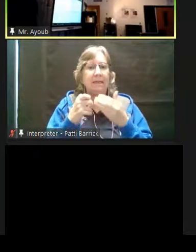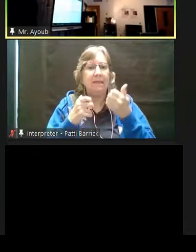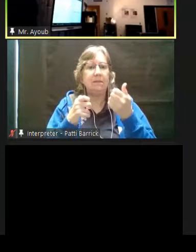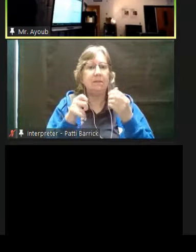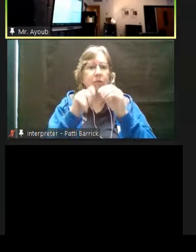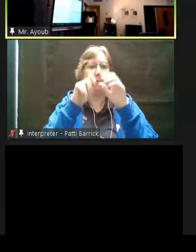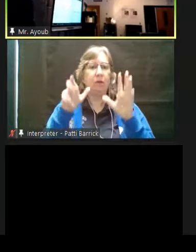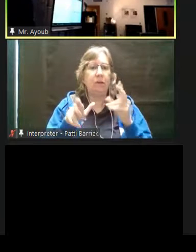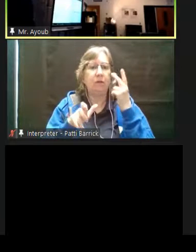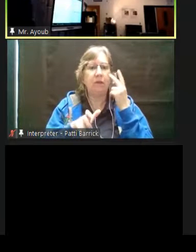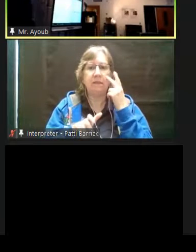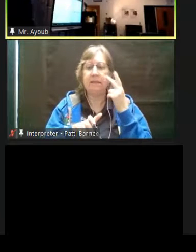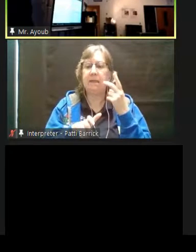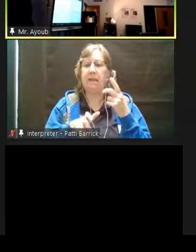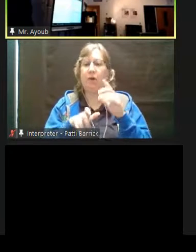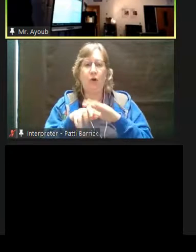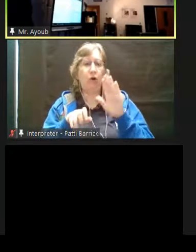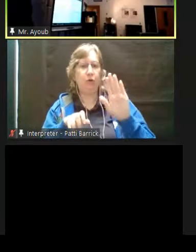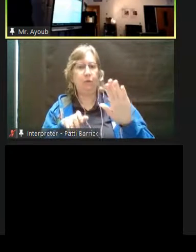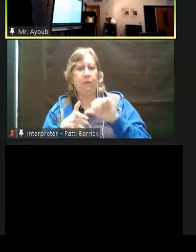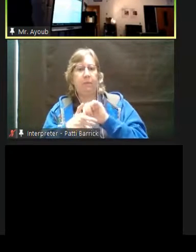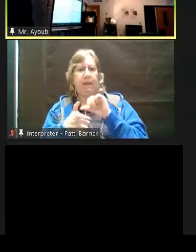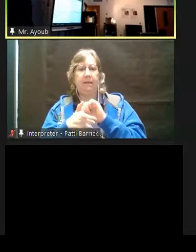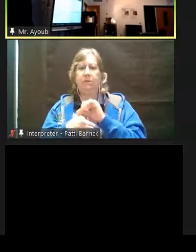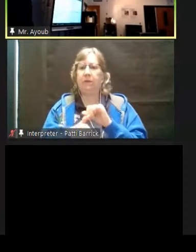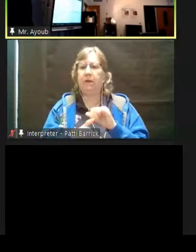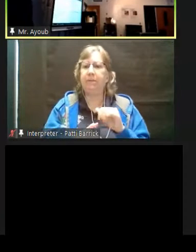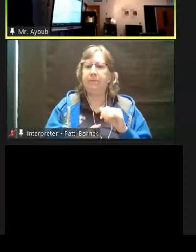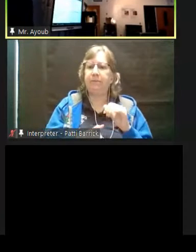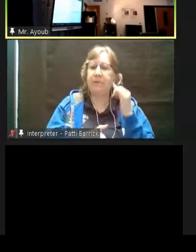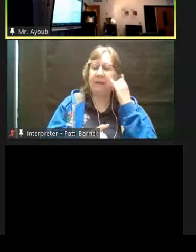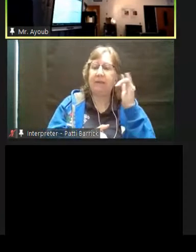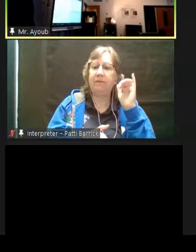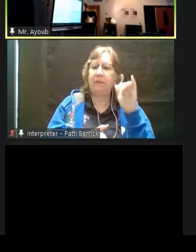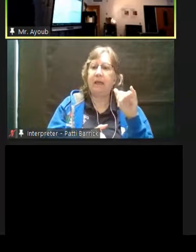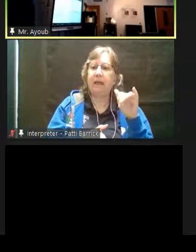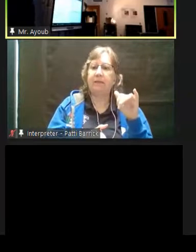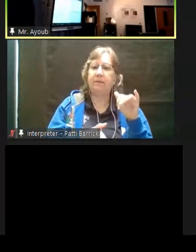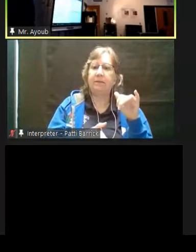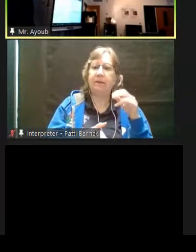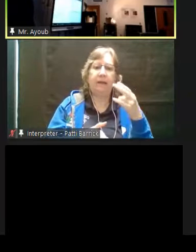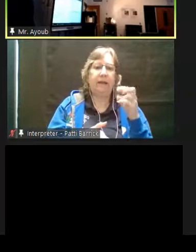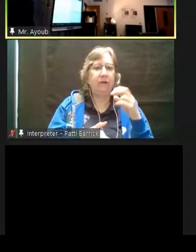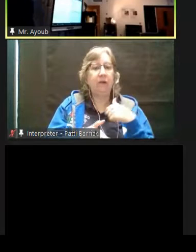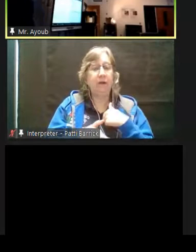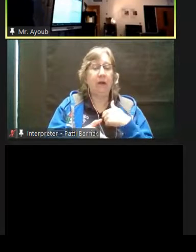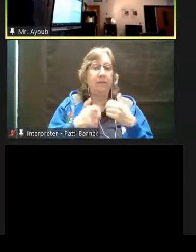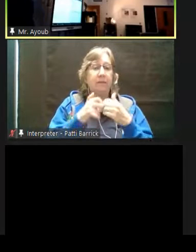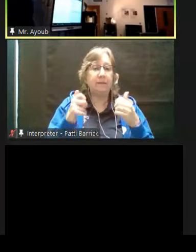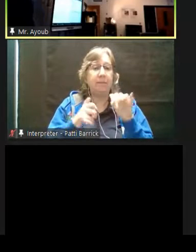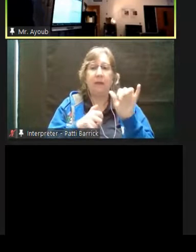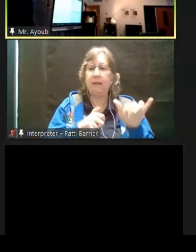so we'll put these together like these. So if this is a header, I probably would break that out.